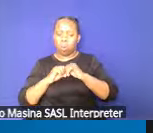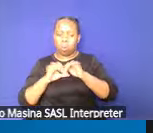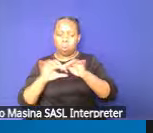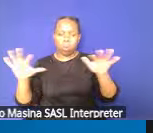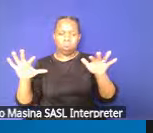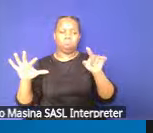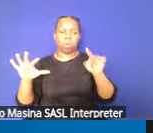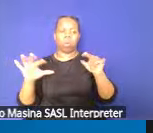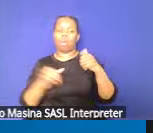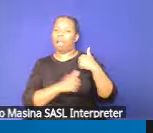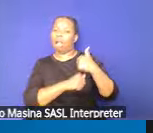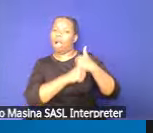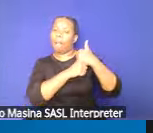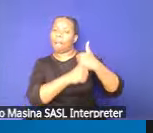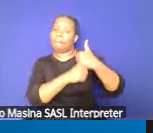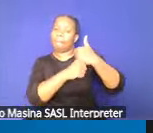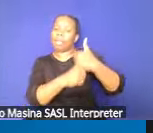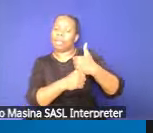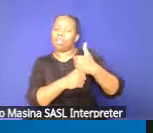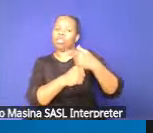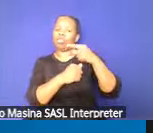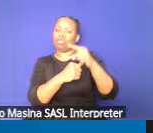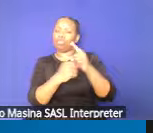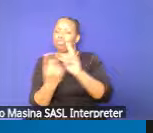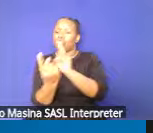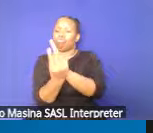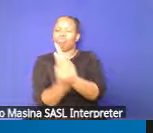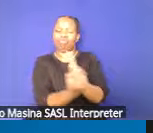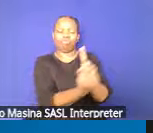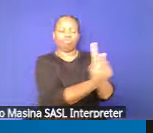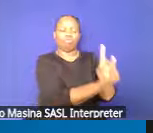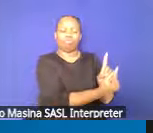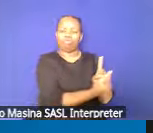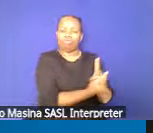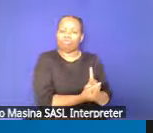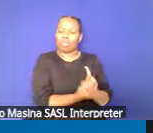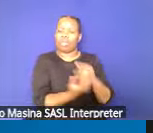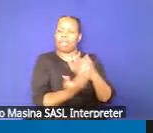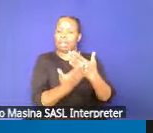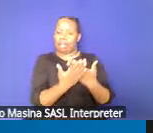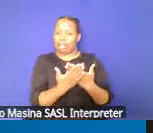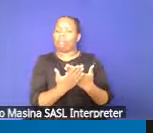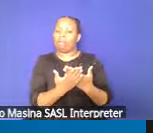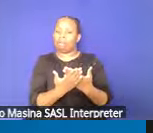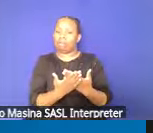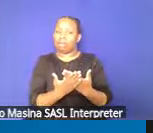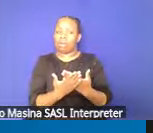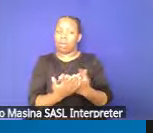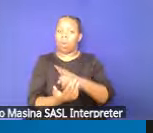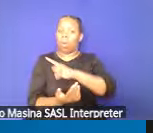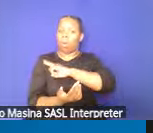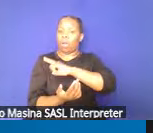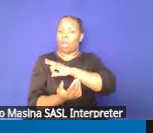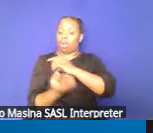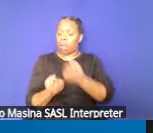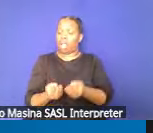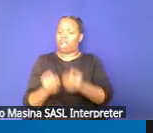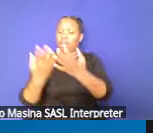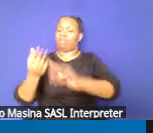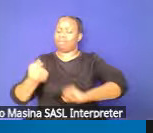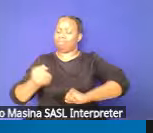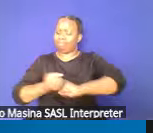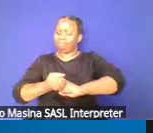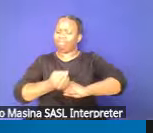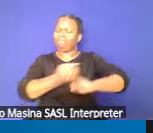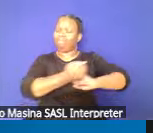campaign to reach out to those categories, so that we can be able to provide the necessary support that is